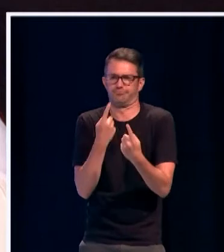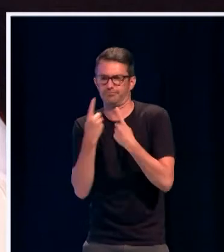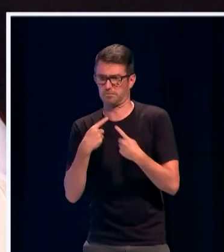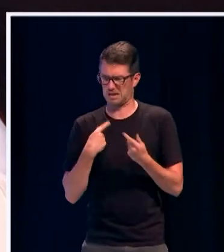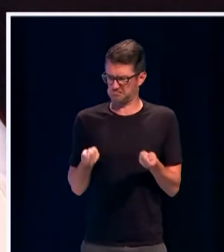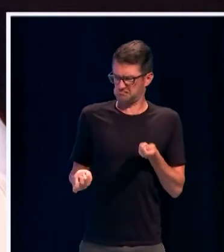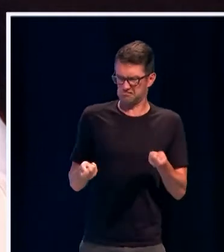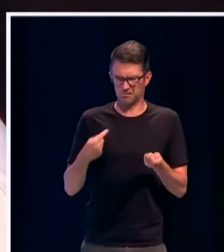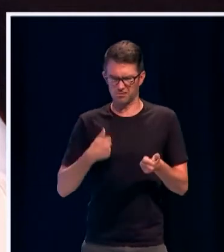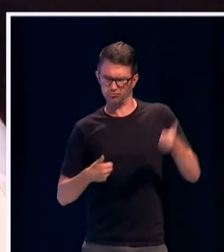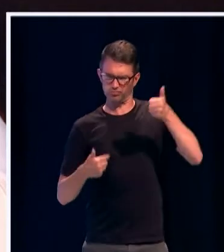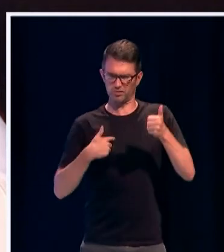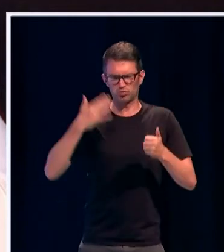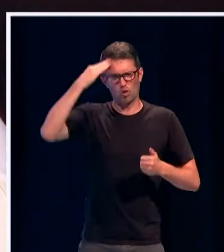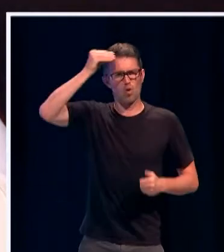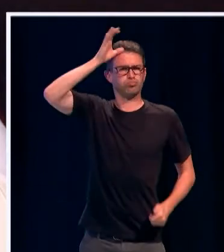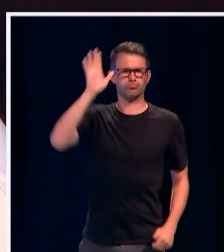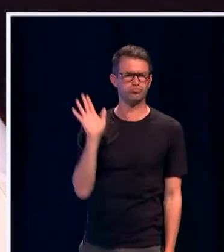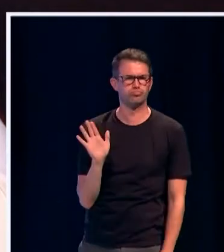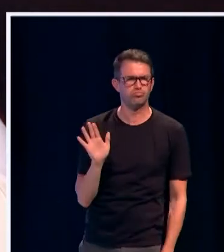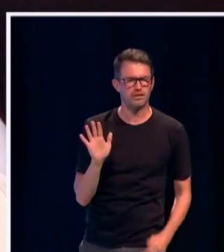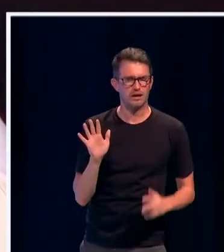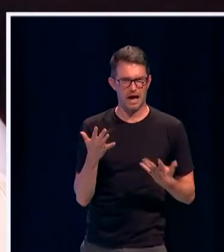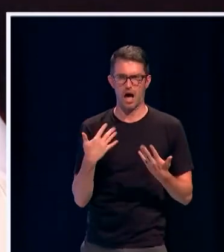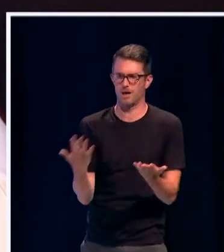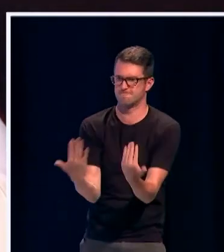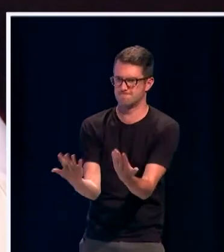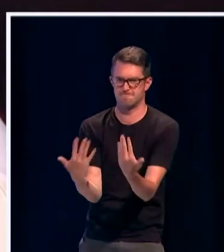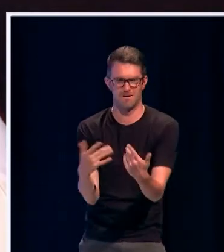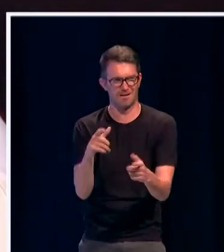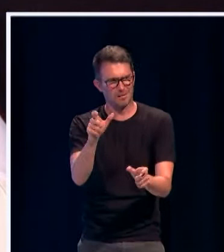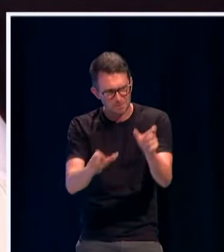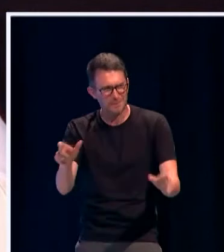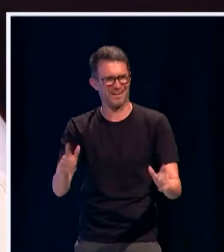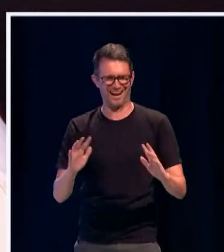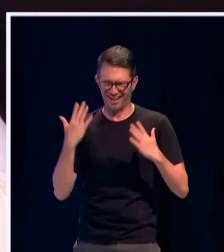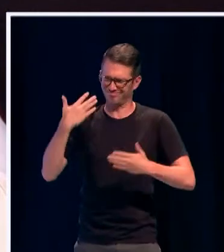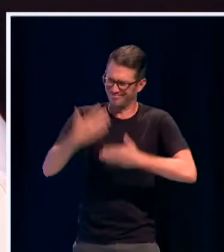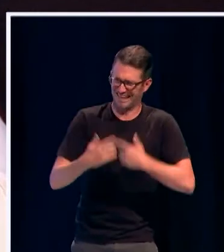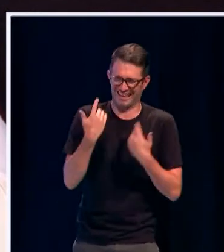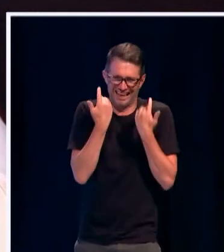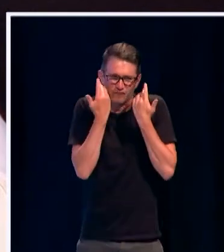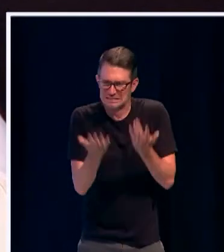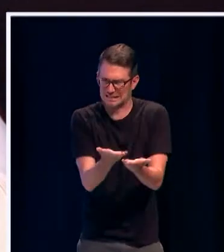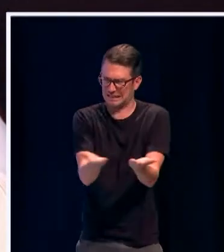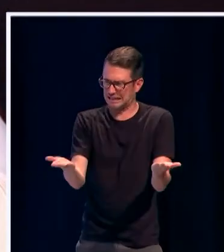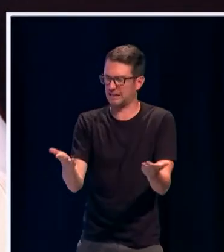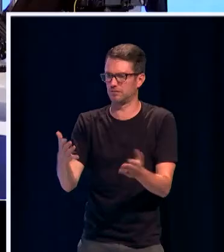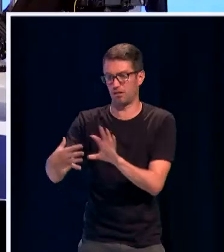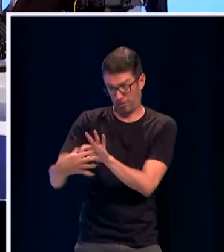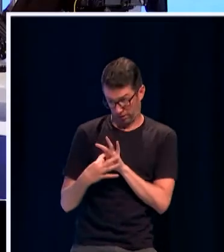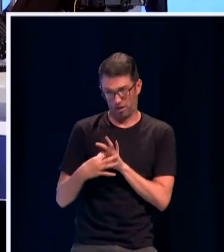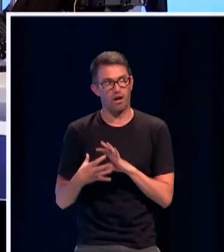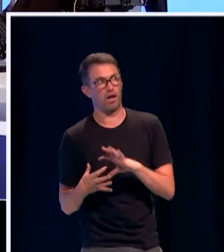level. So this would make a sense working with both the national level and the grassroots level. Okay, Thank